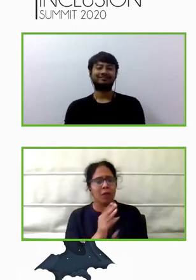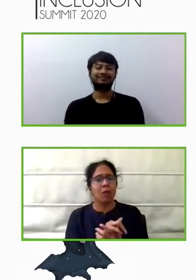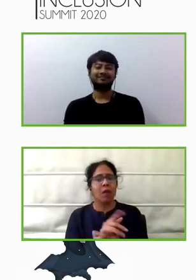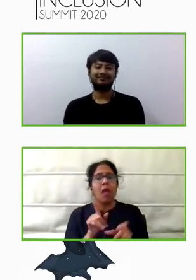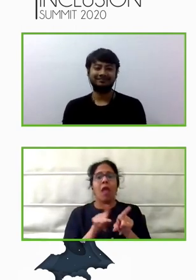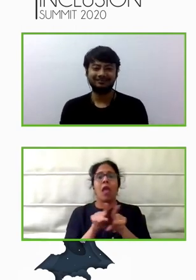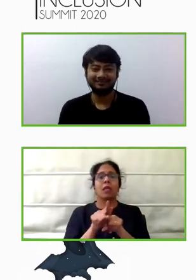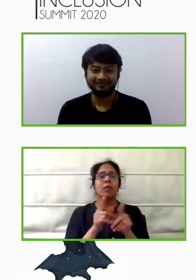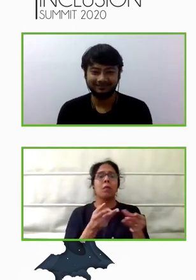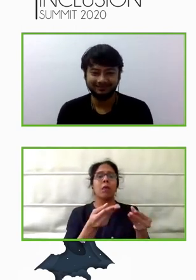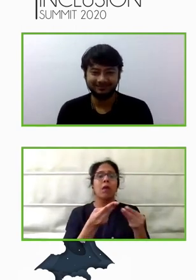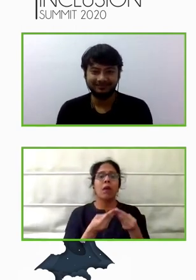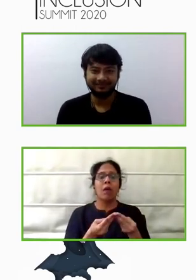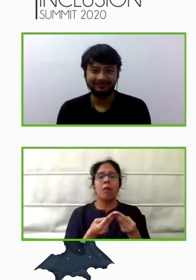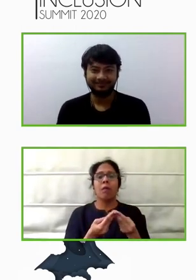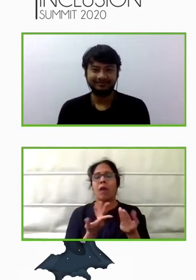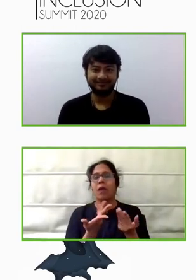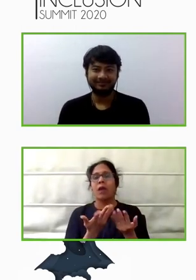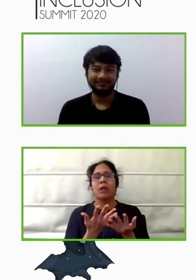example of what,